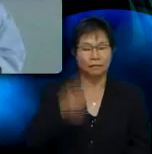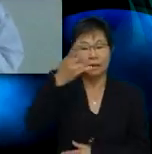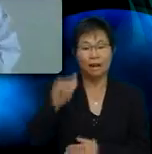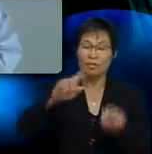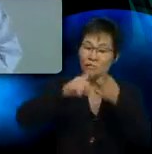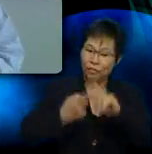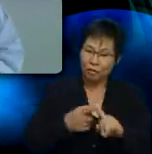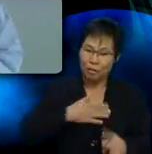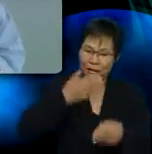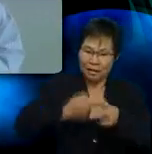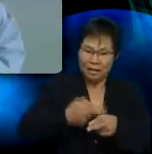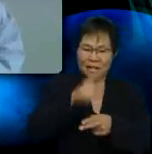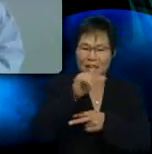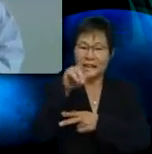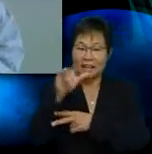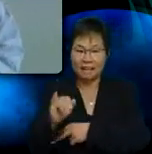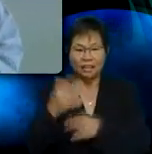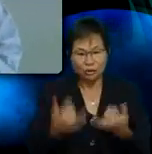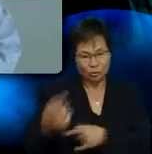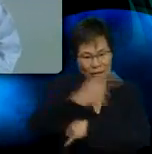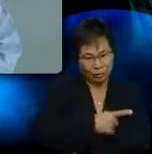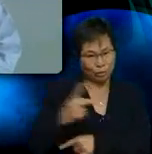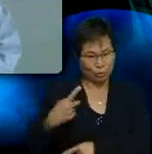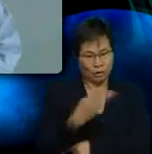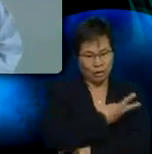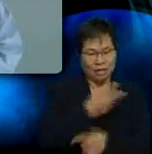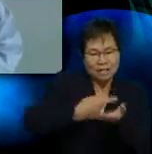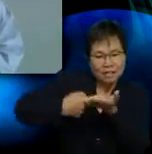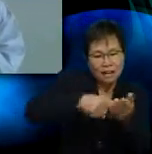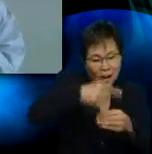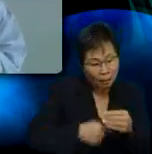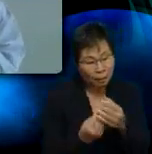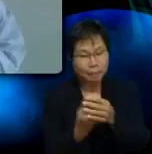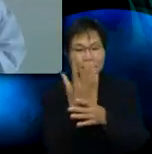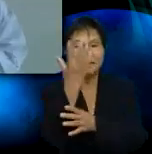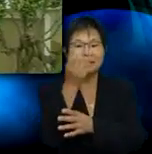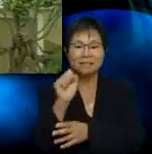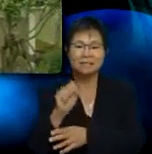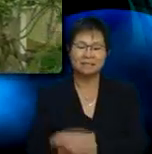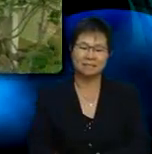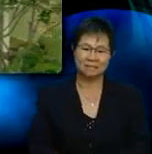Hi friends, my name is Lily. Today, we will discuss about plants.